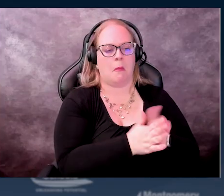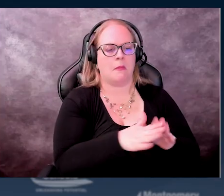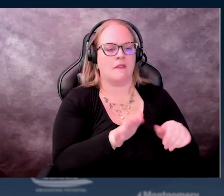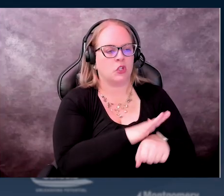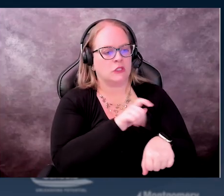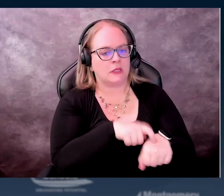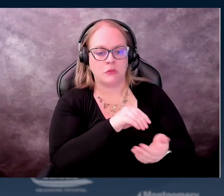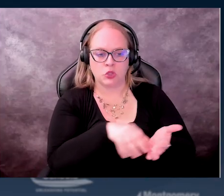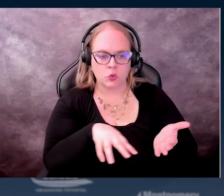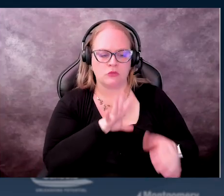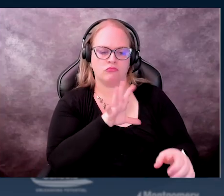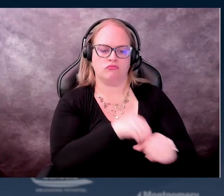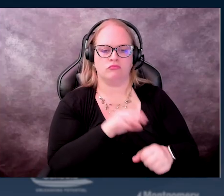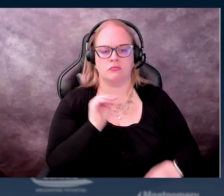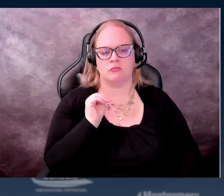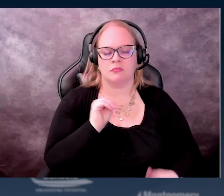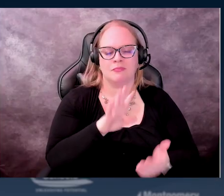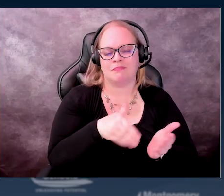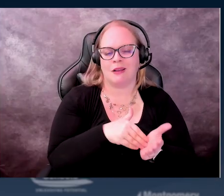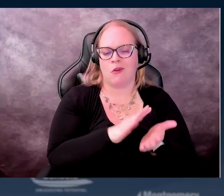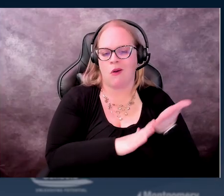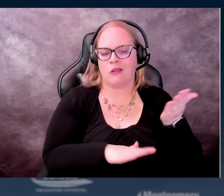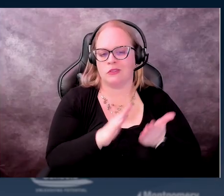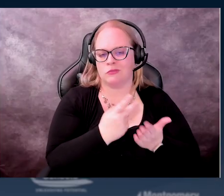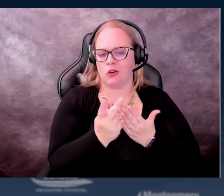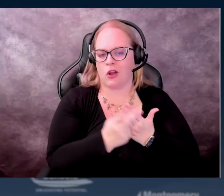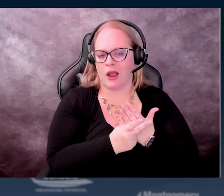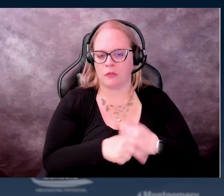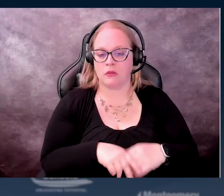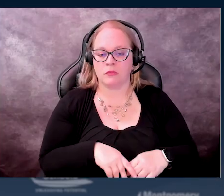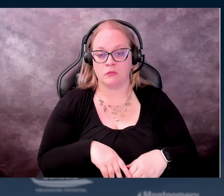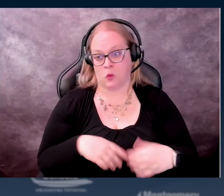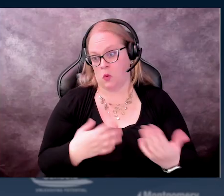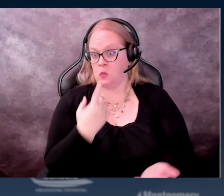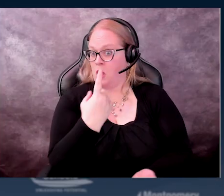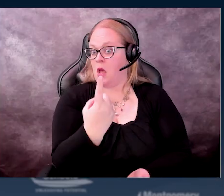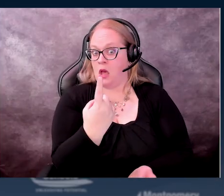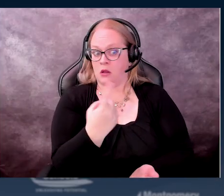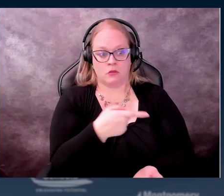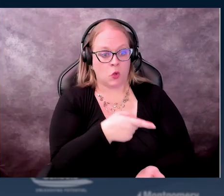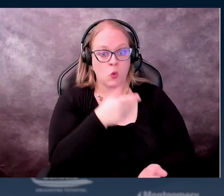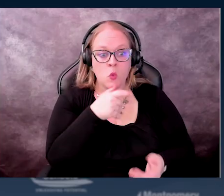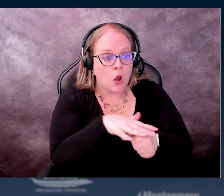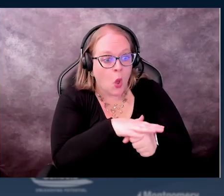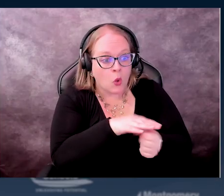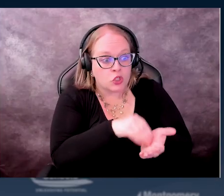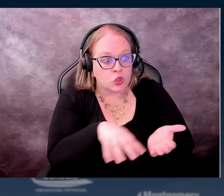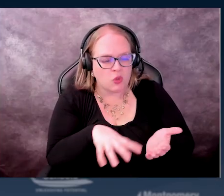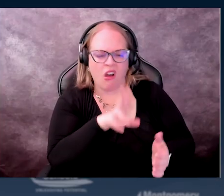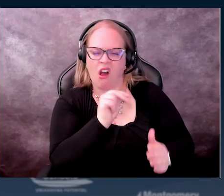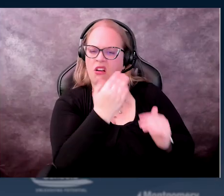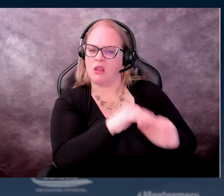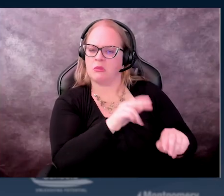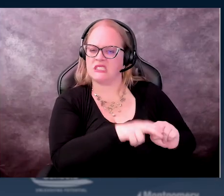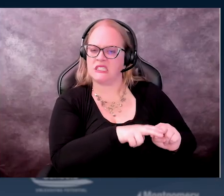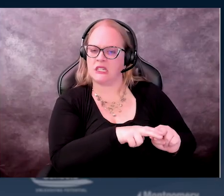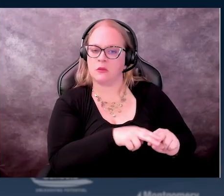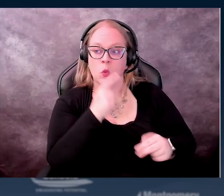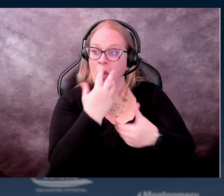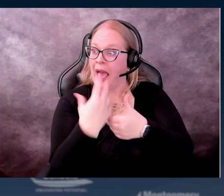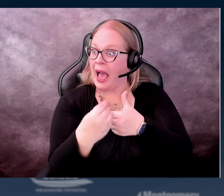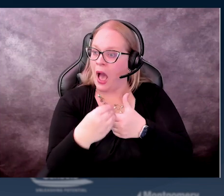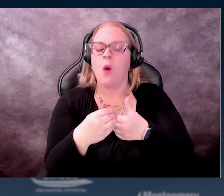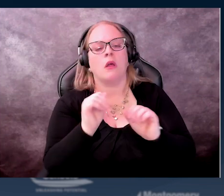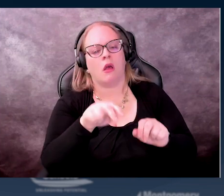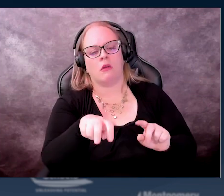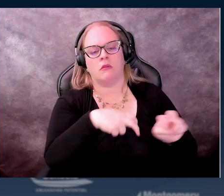one model, unlimited seats for local students. Another one of our models are criteria-based programs, such as the